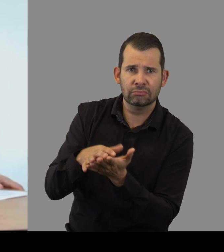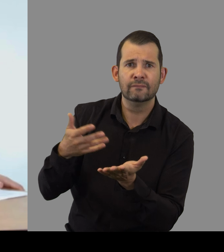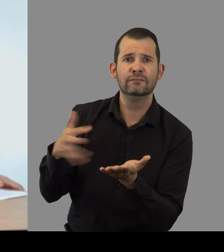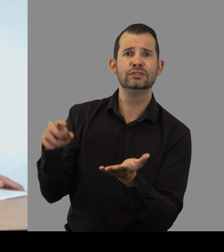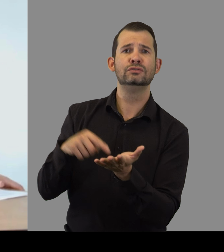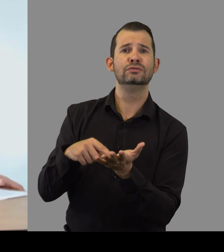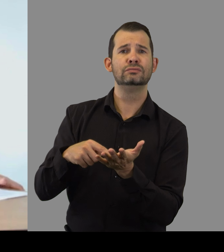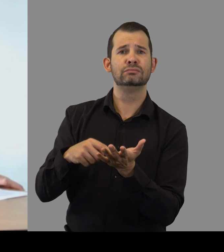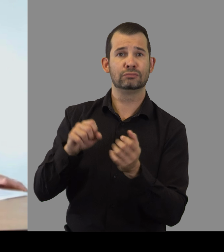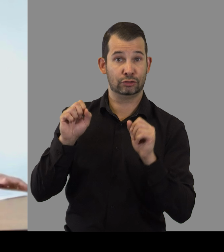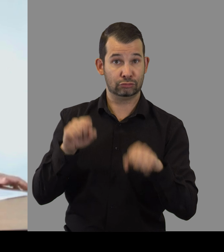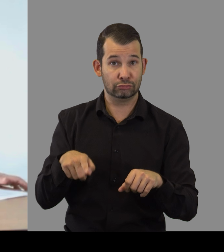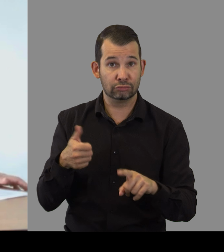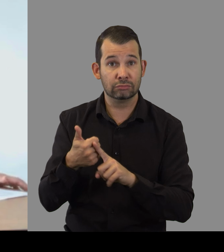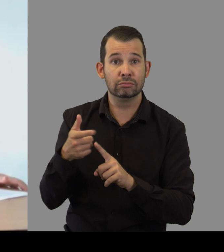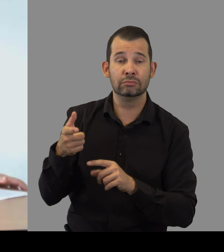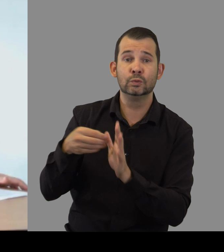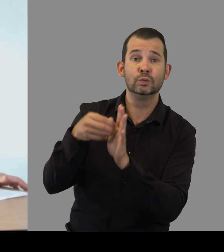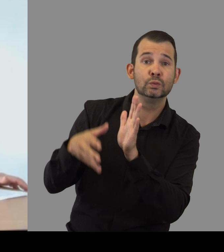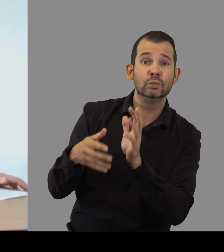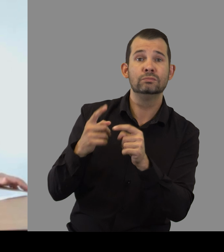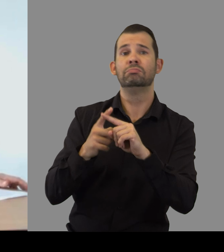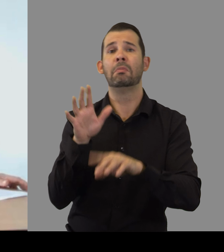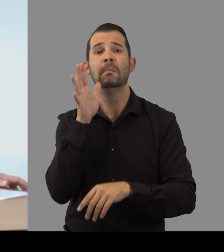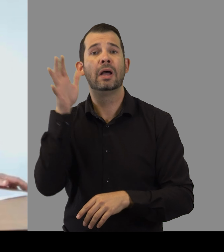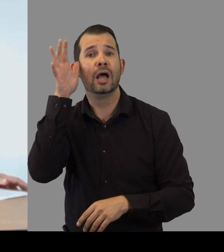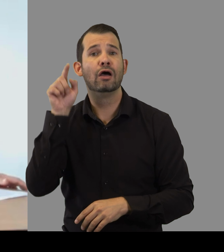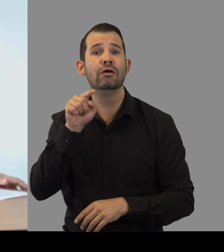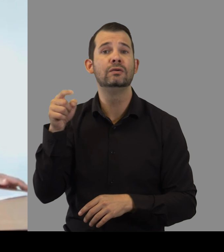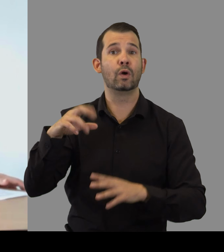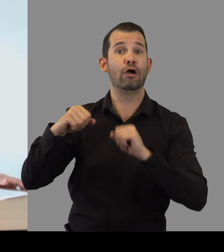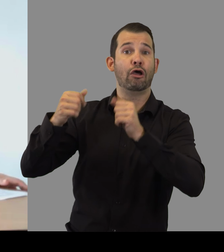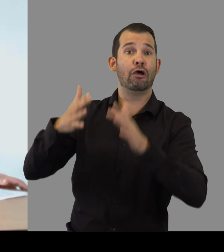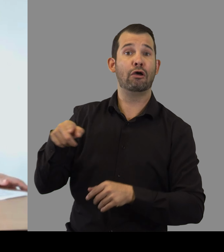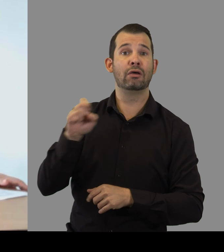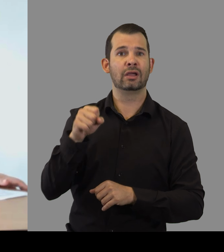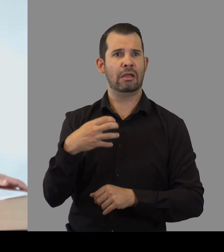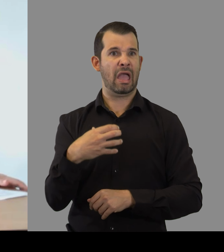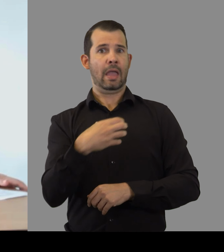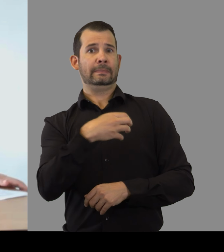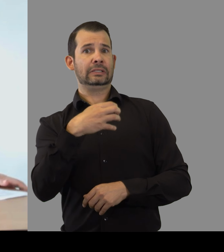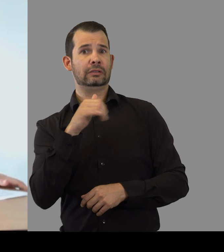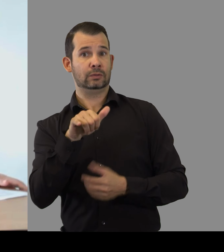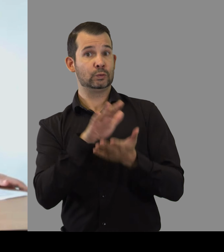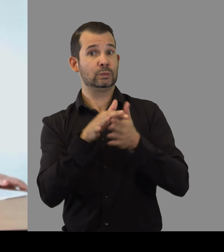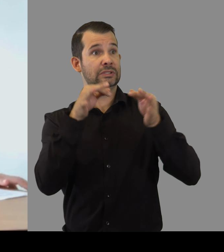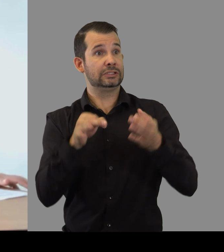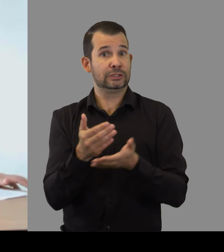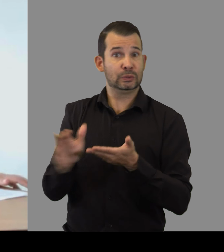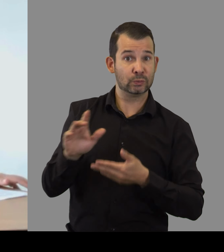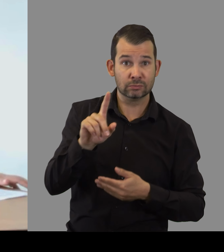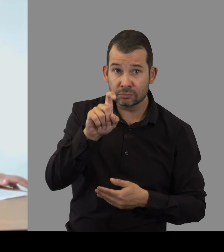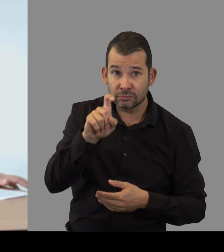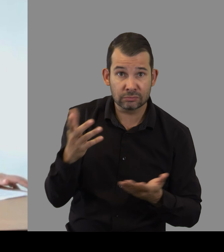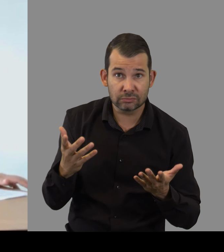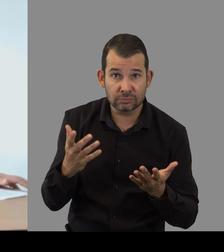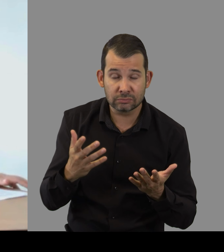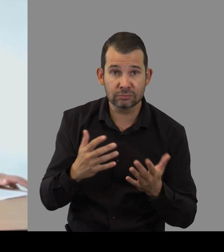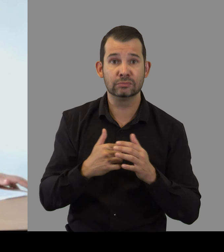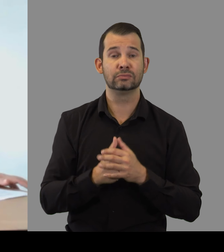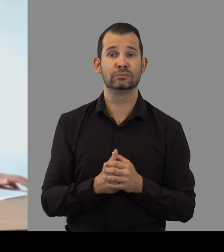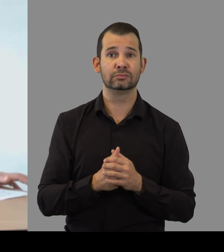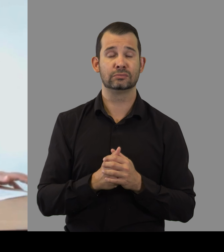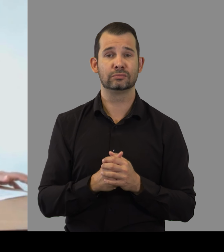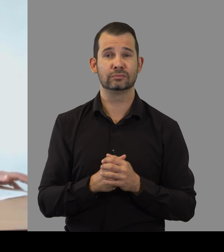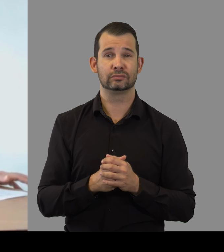occurred and it's been documented, could the students and parents or guardians appeal the school's